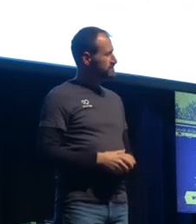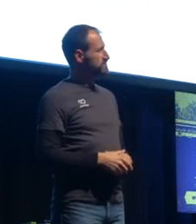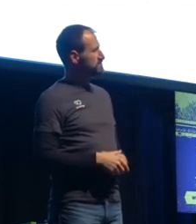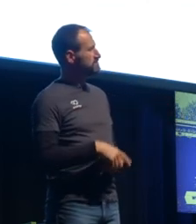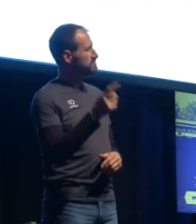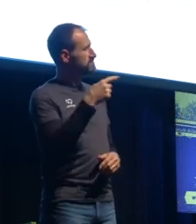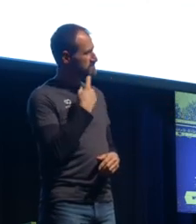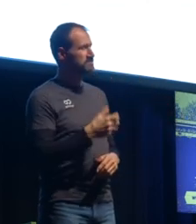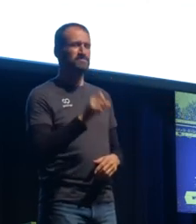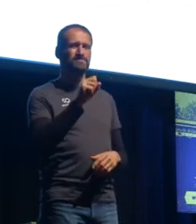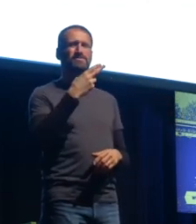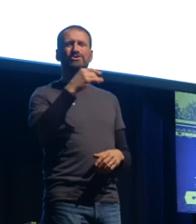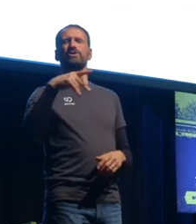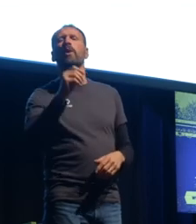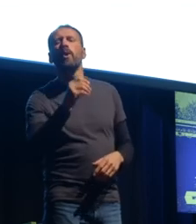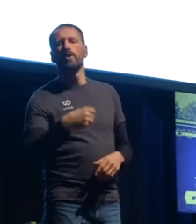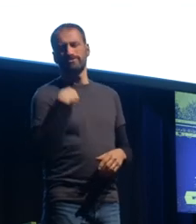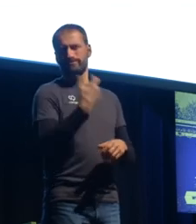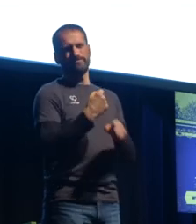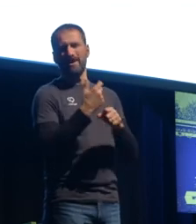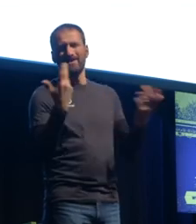She goes, Shippo, we do shipping tech.